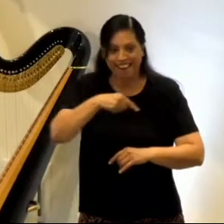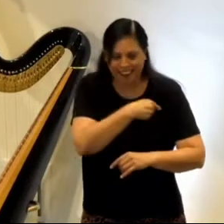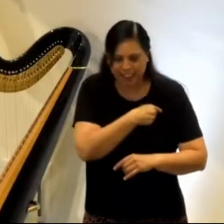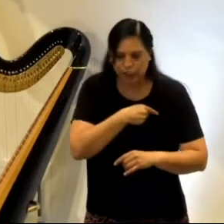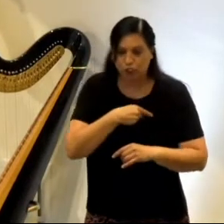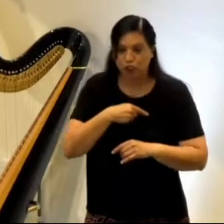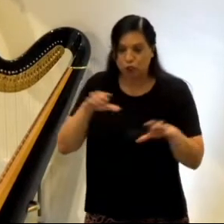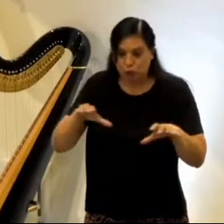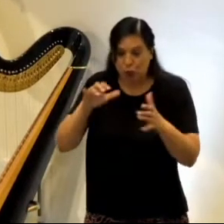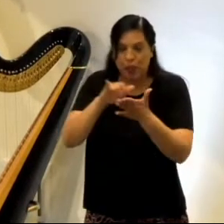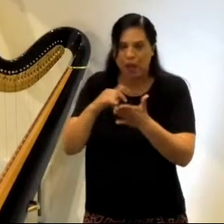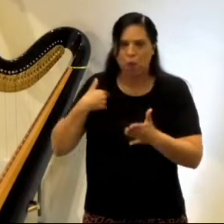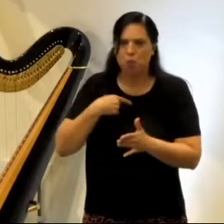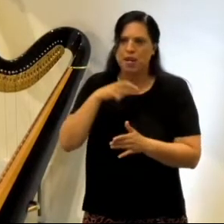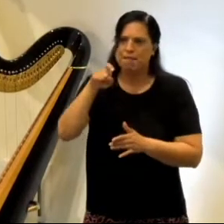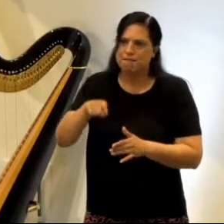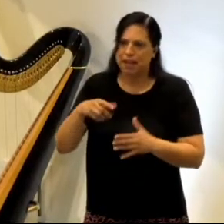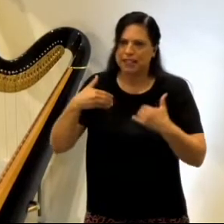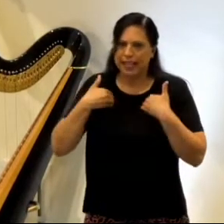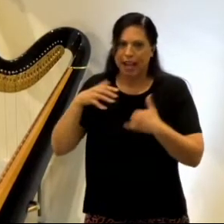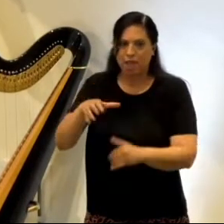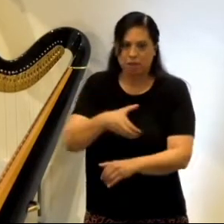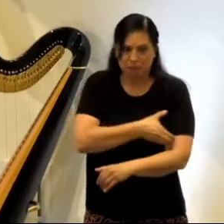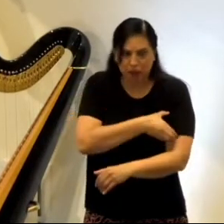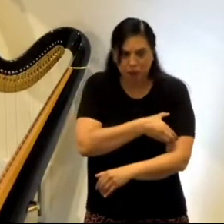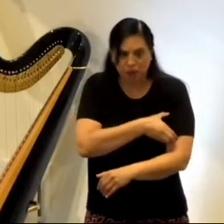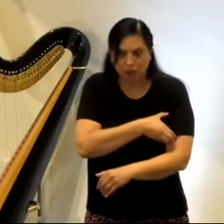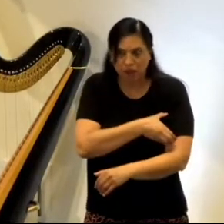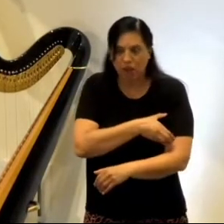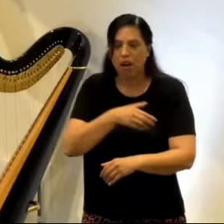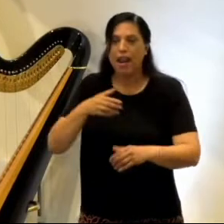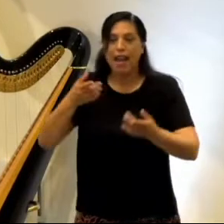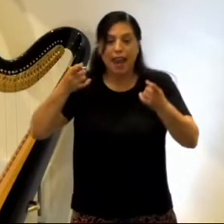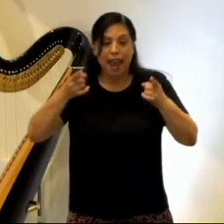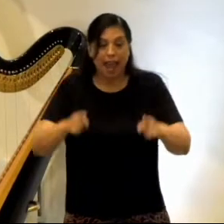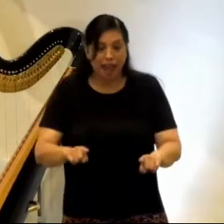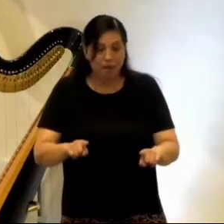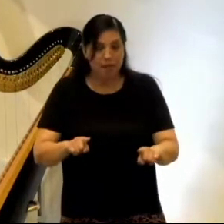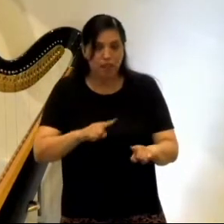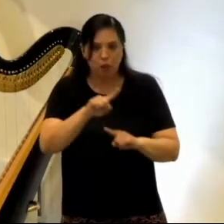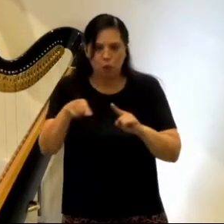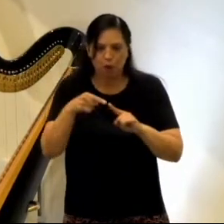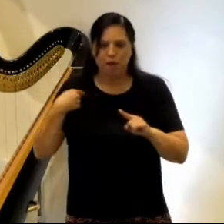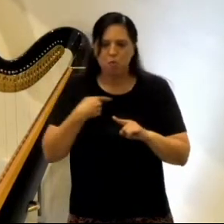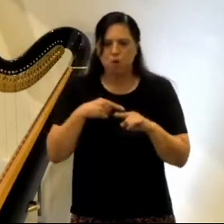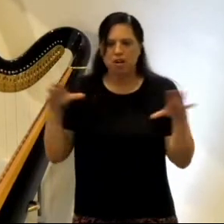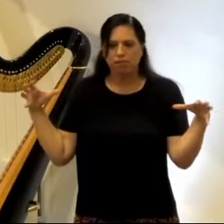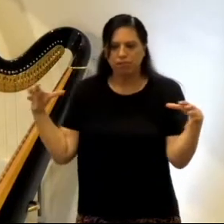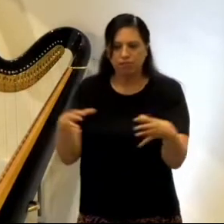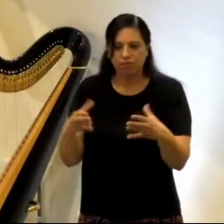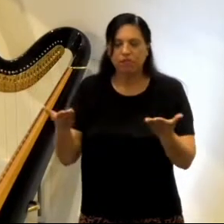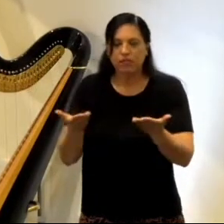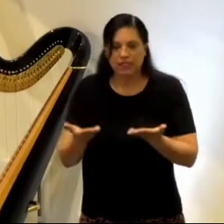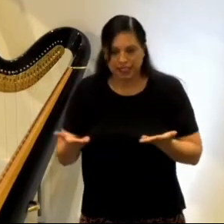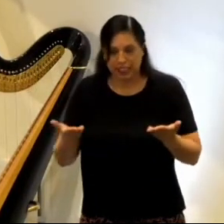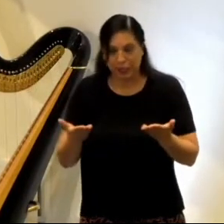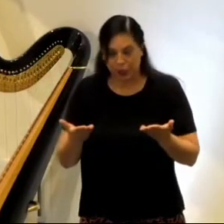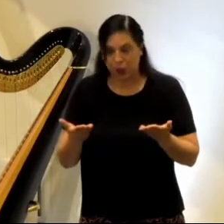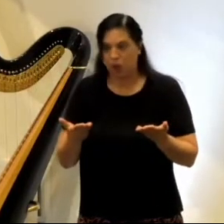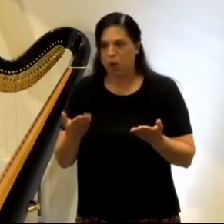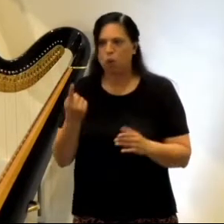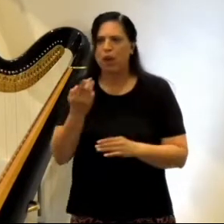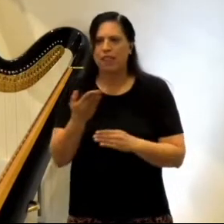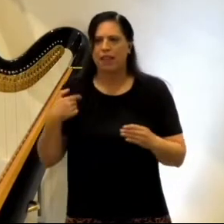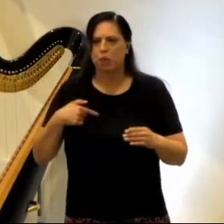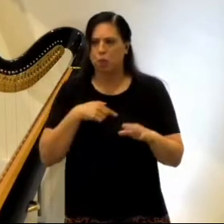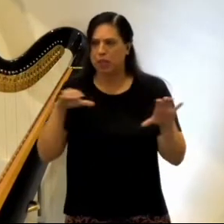empowered as well. And that happens when we gather together in this place. One of the things that we